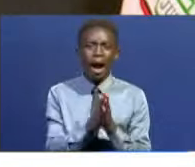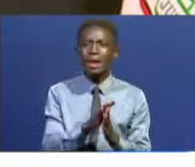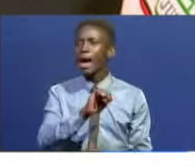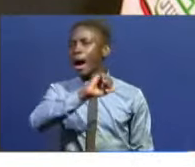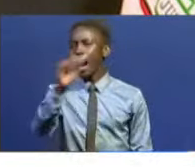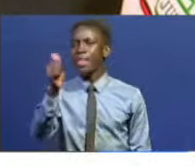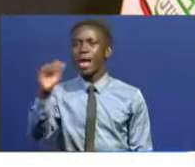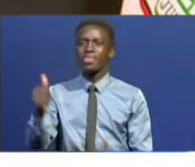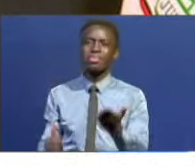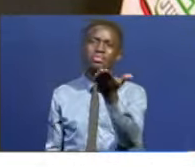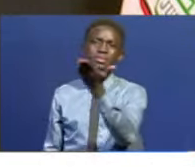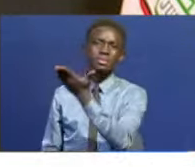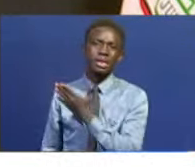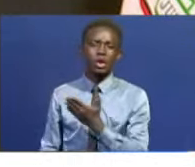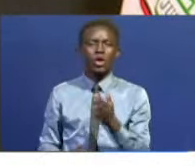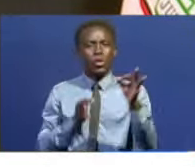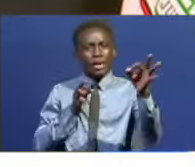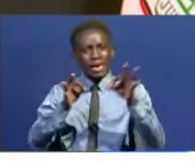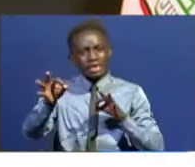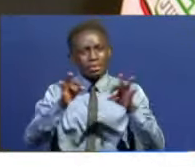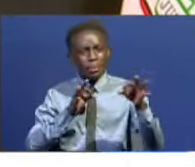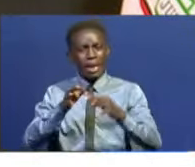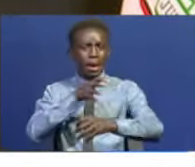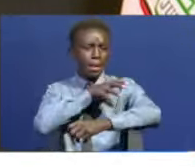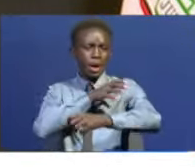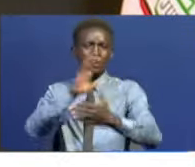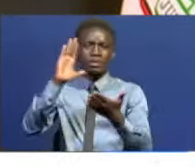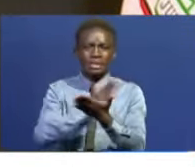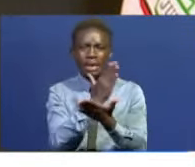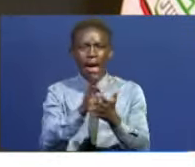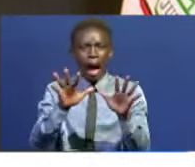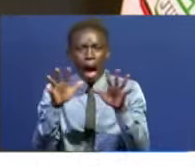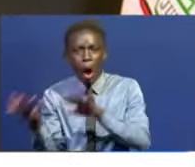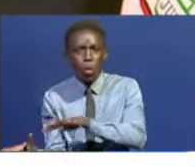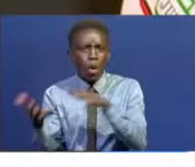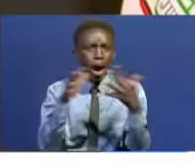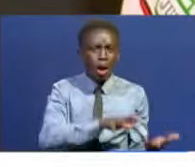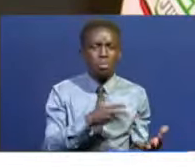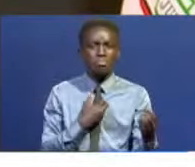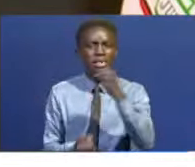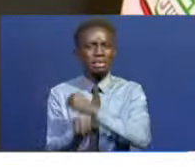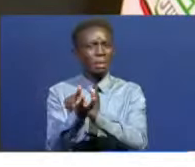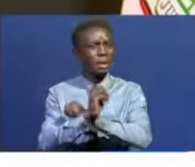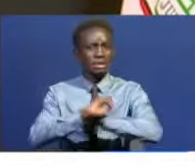how power will be shared. I've never talked about